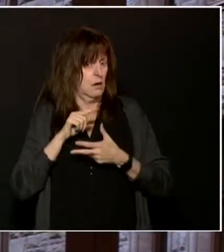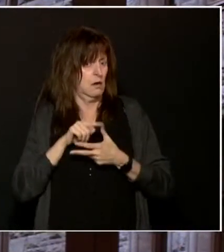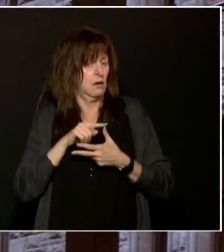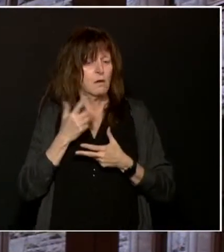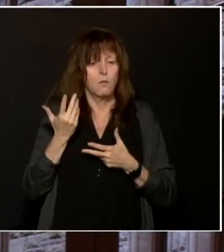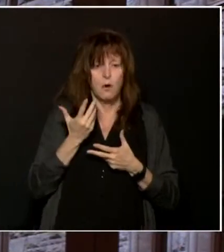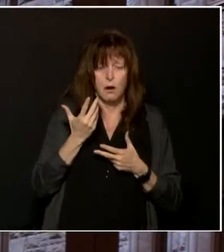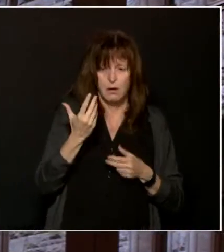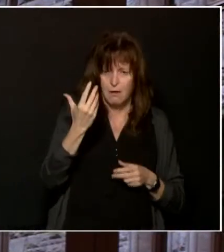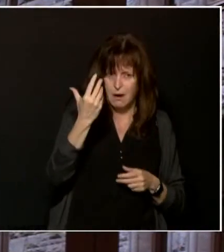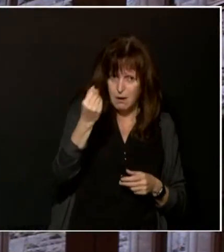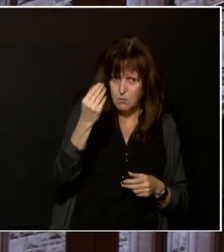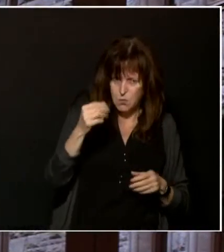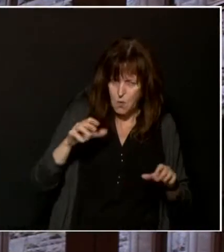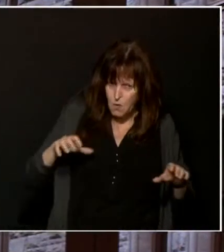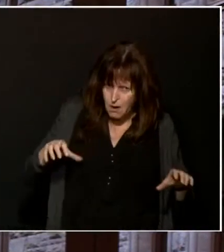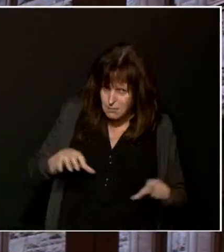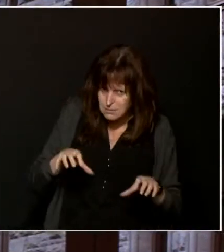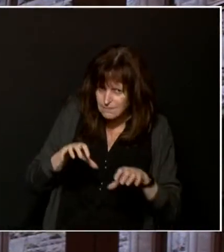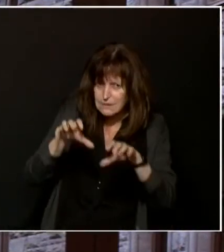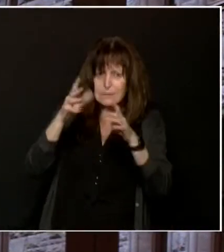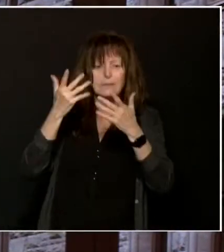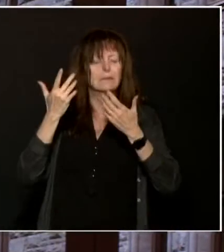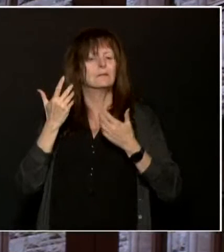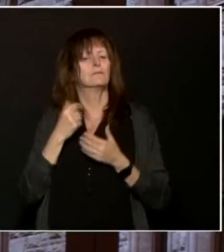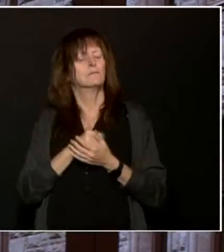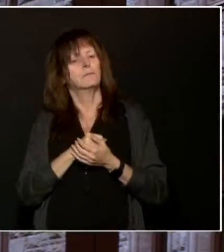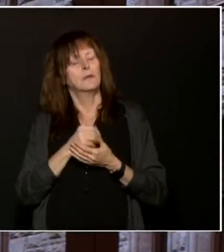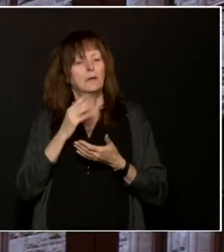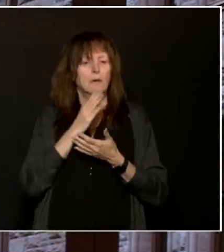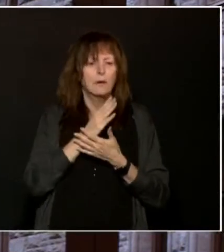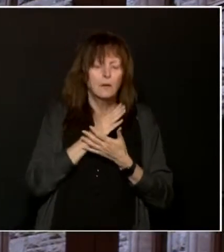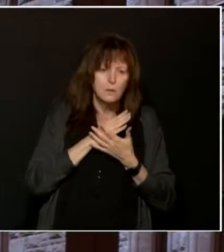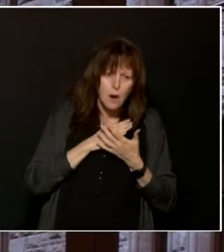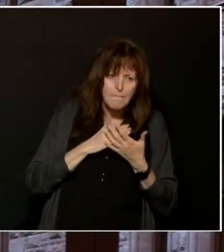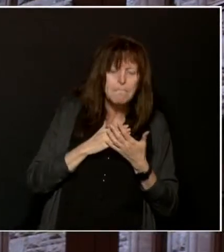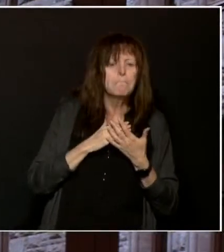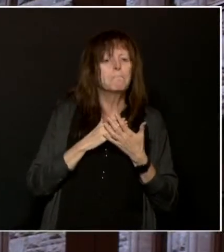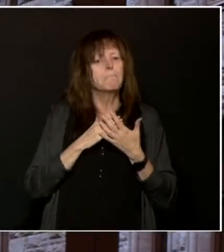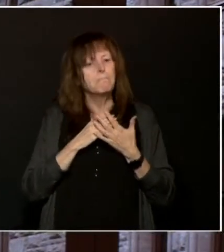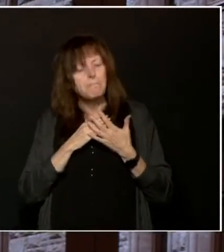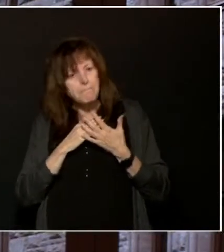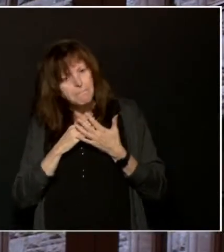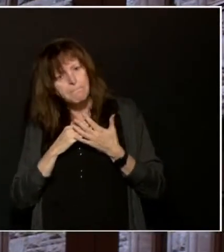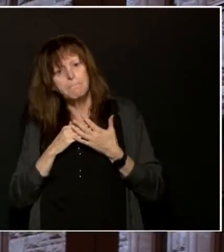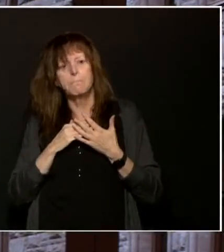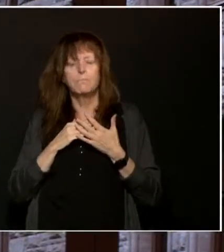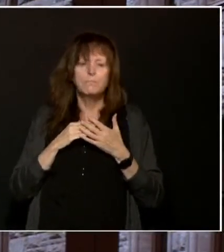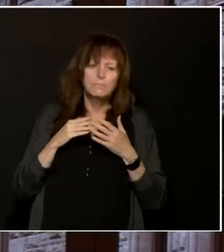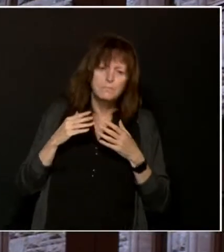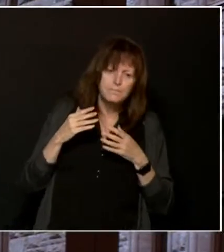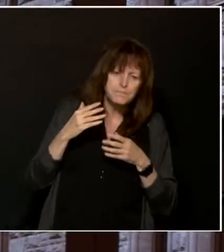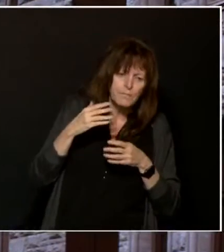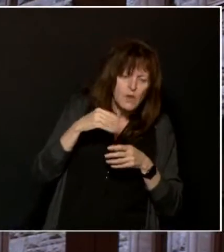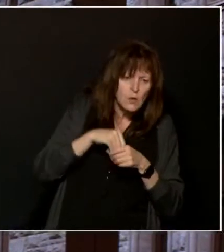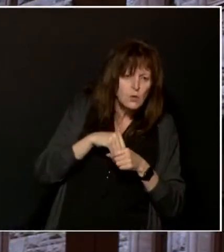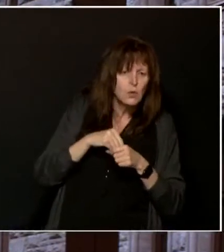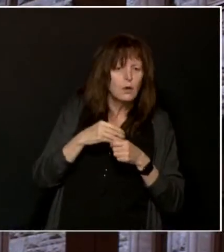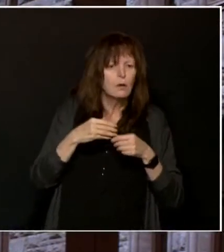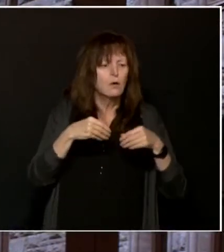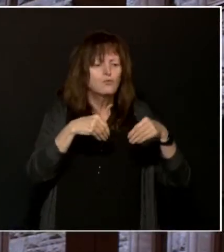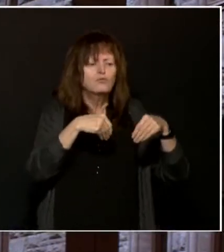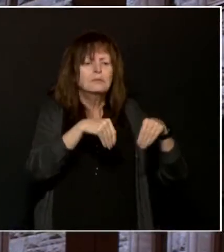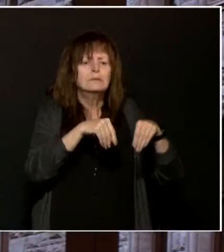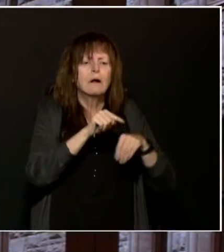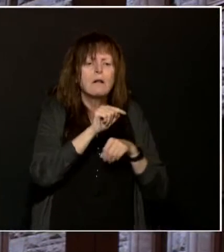activities, looking at some aspects that we would try and consider in that for some retail and